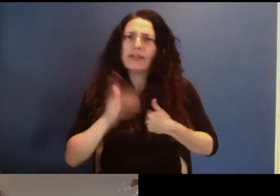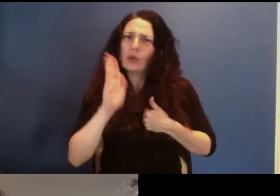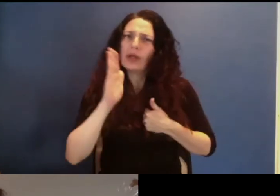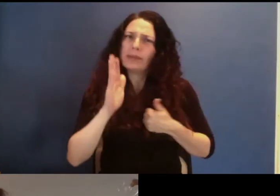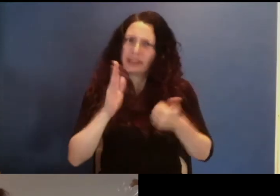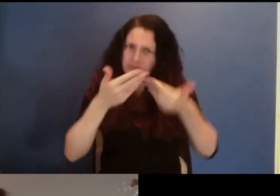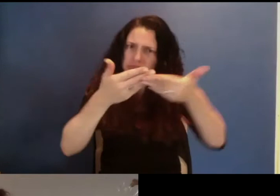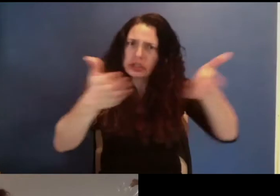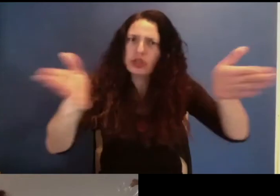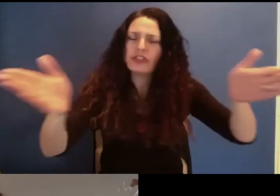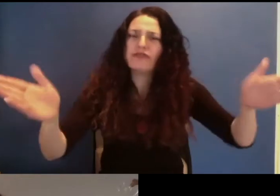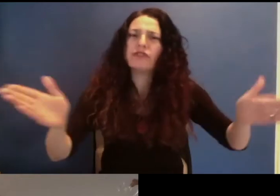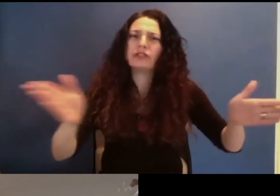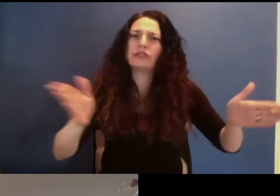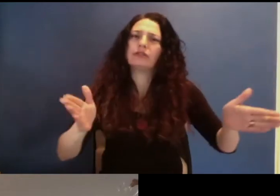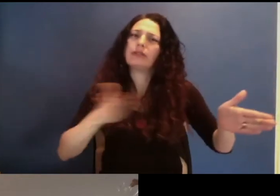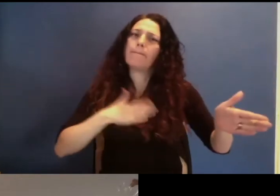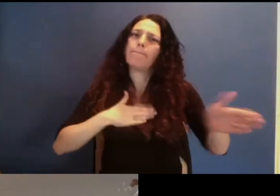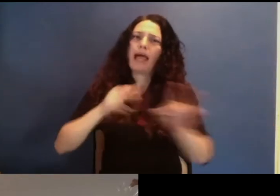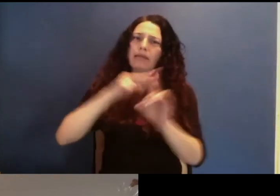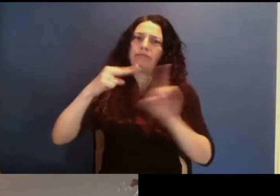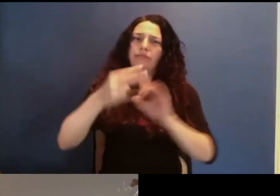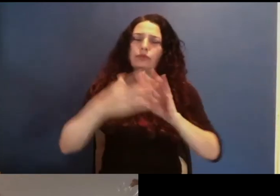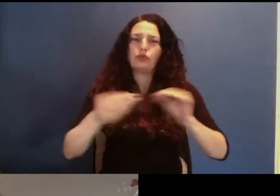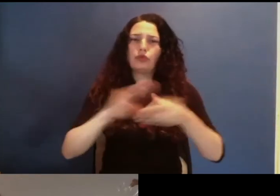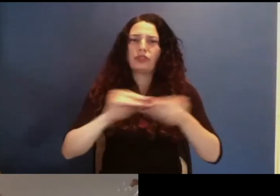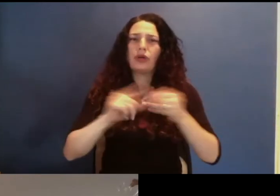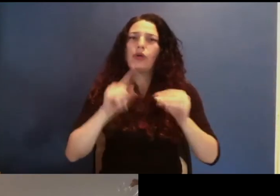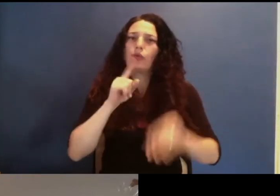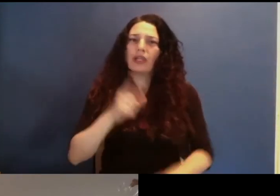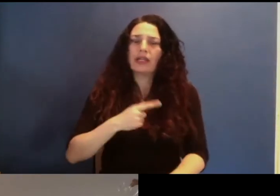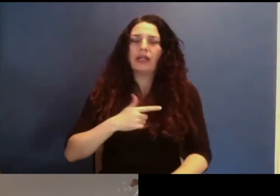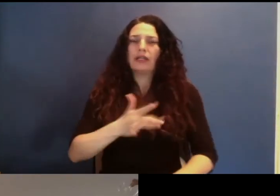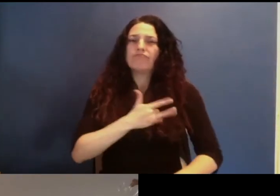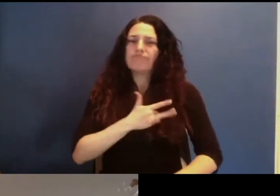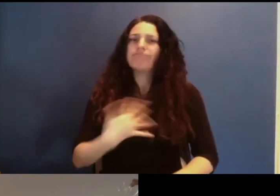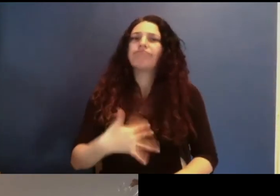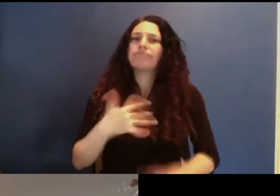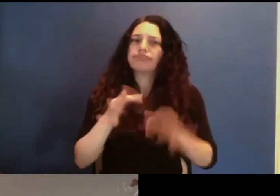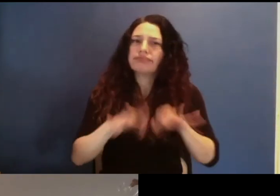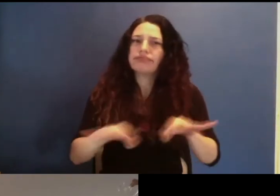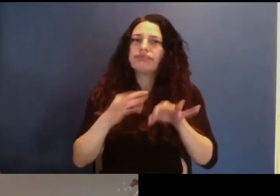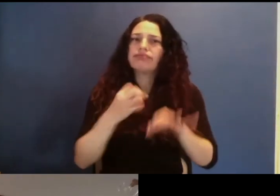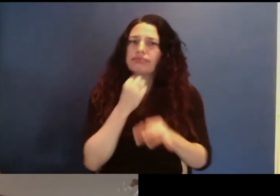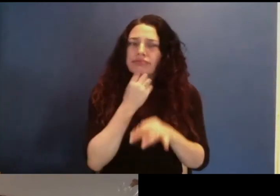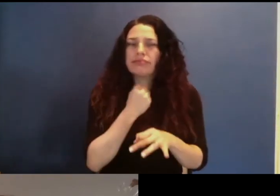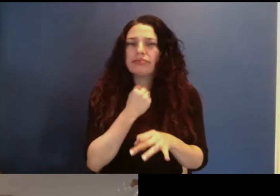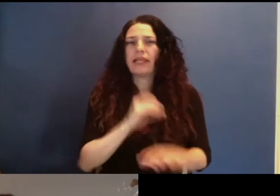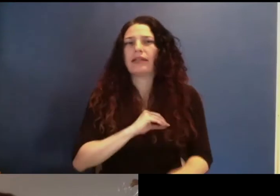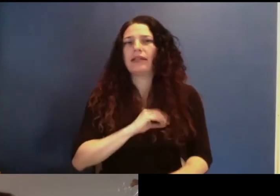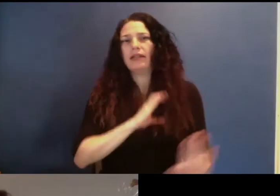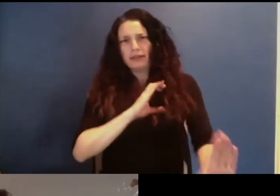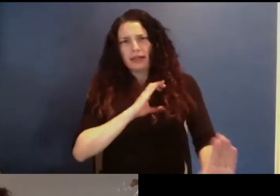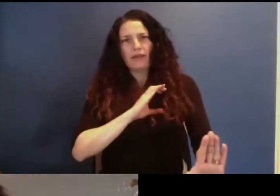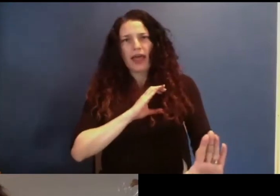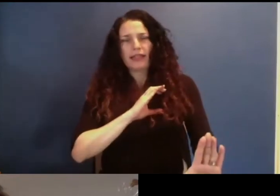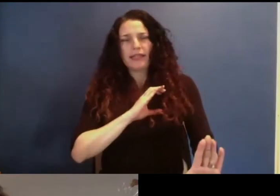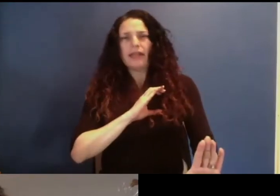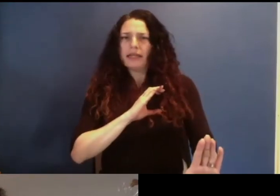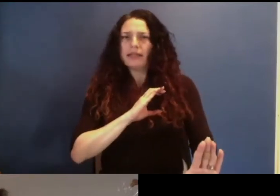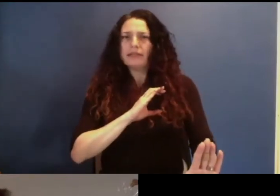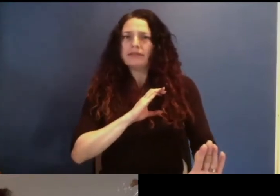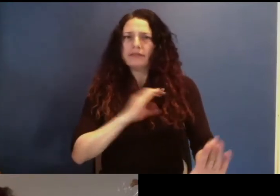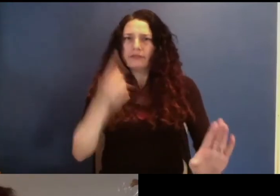I like, it was really validating to get the coverage. It wasn't validating just from like an ego perspective of like, I've done good. It was